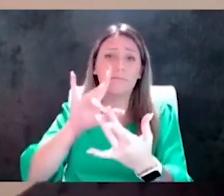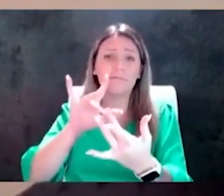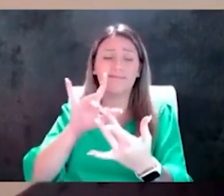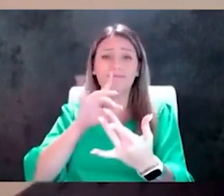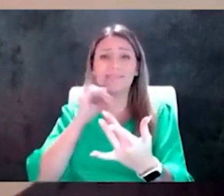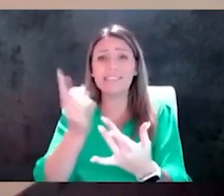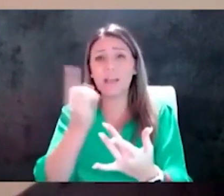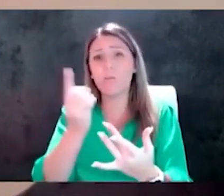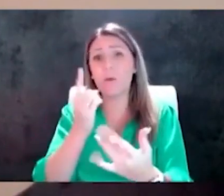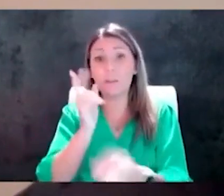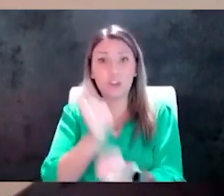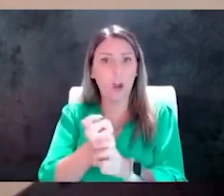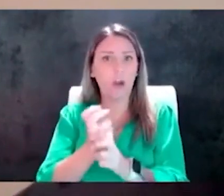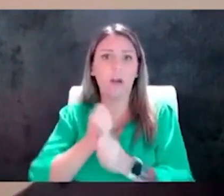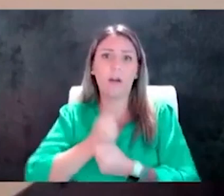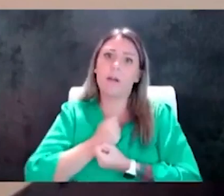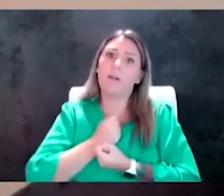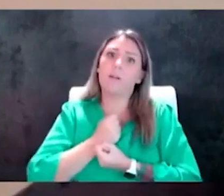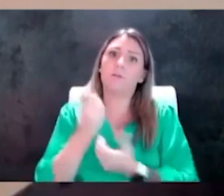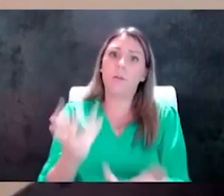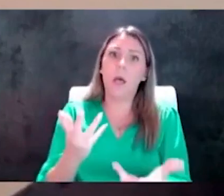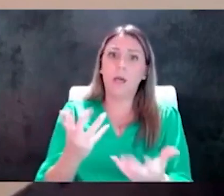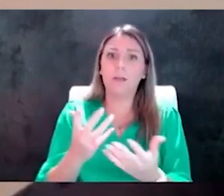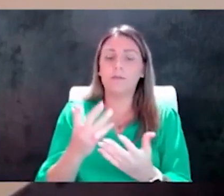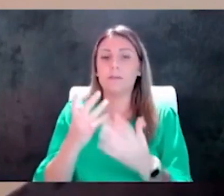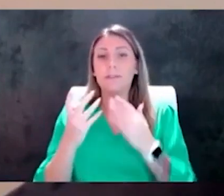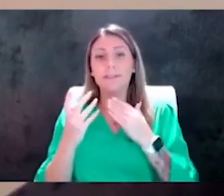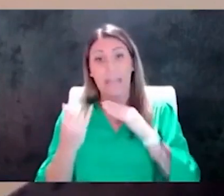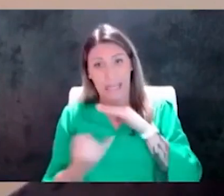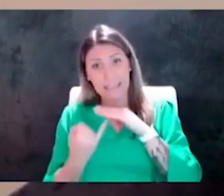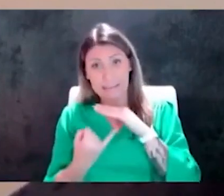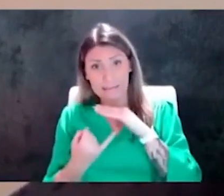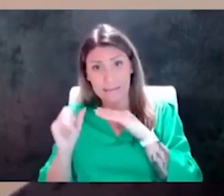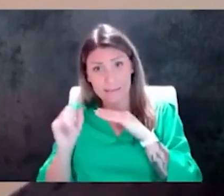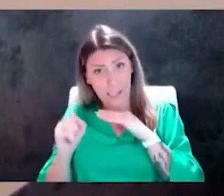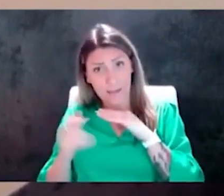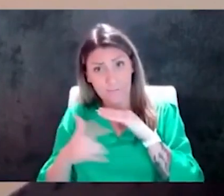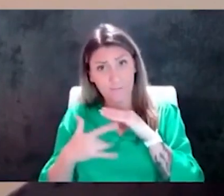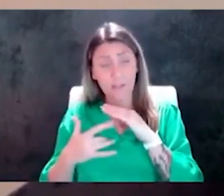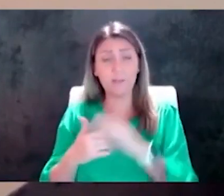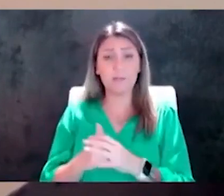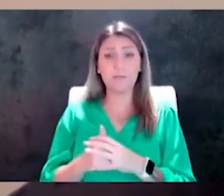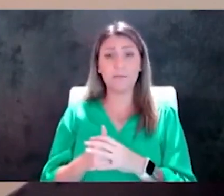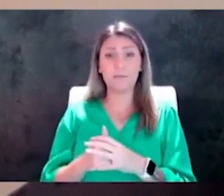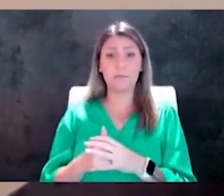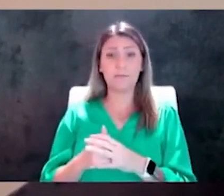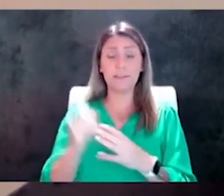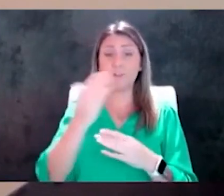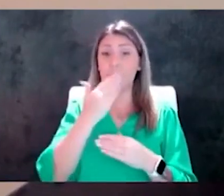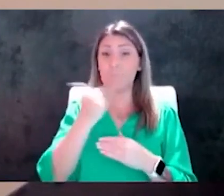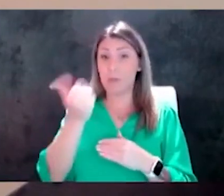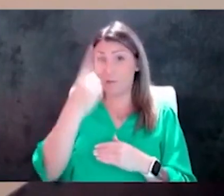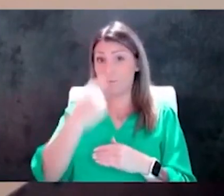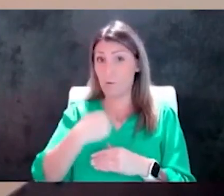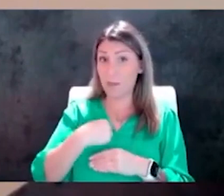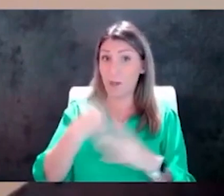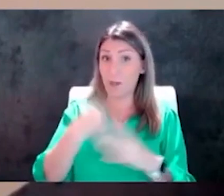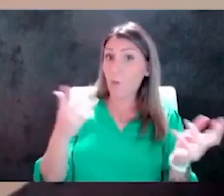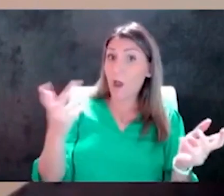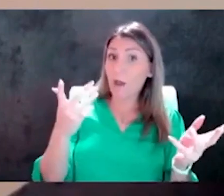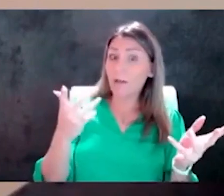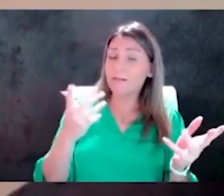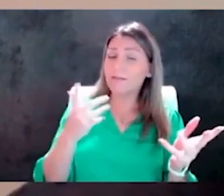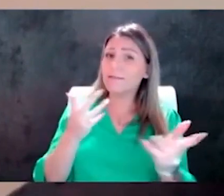It's exhausting. It's isolating for sure. And the best thing for me has been being able to talk